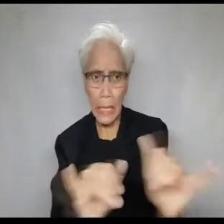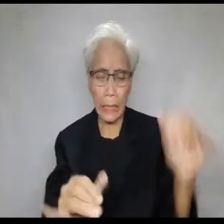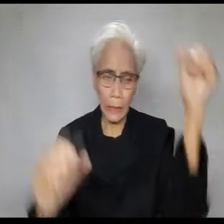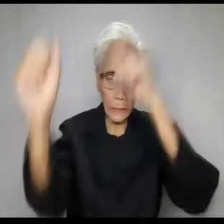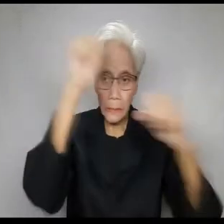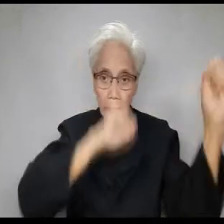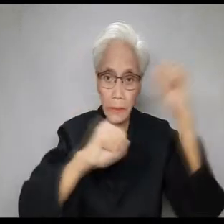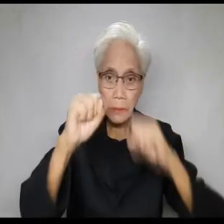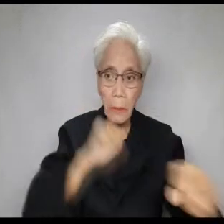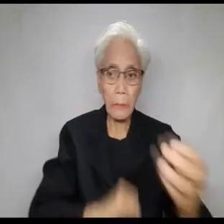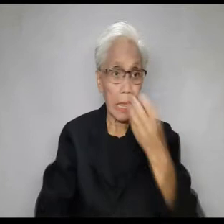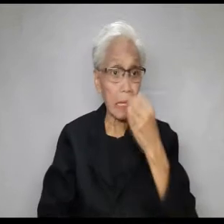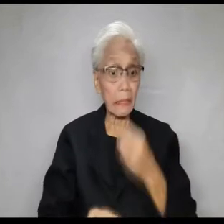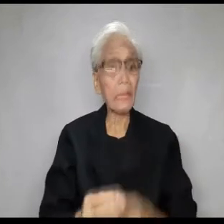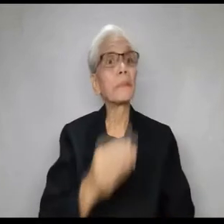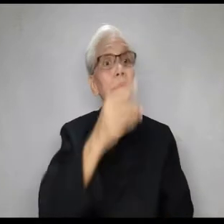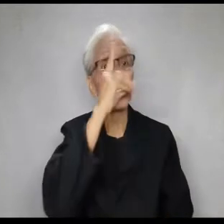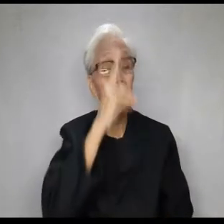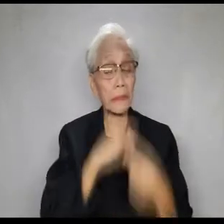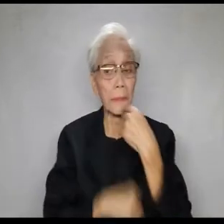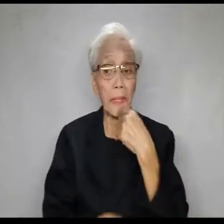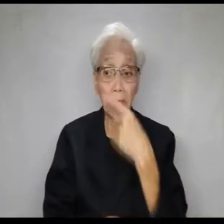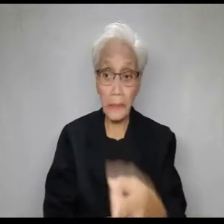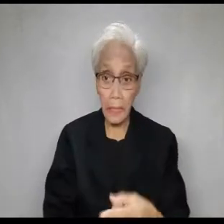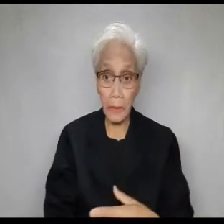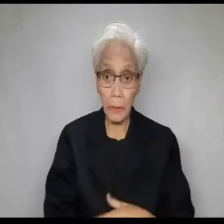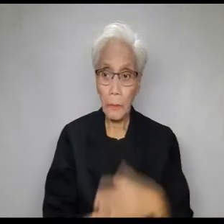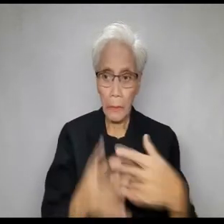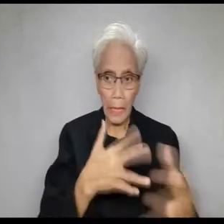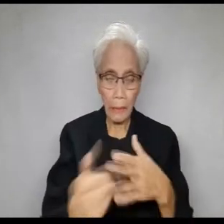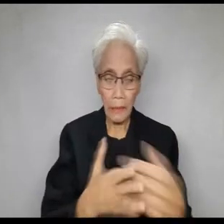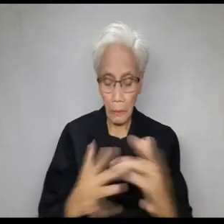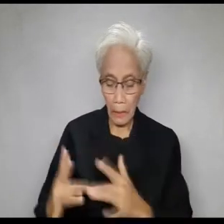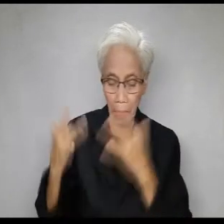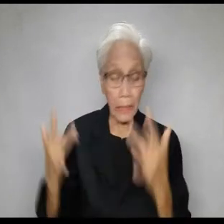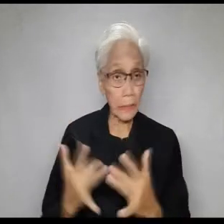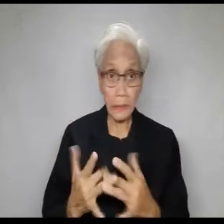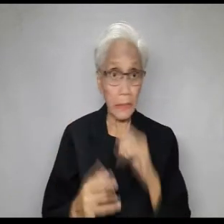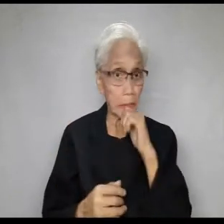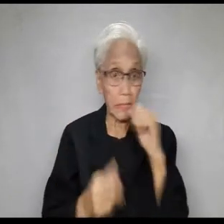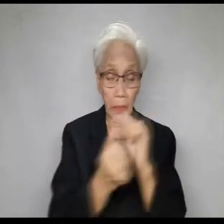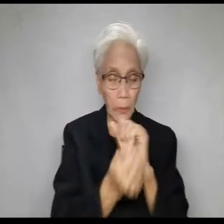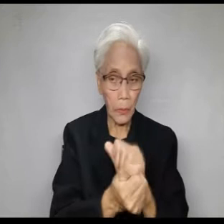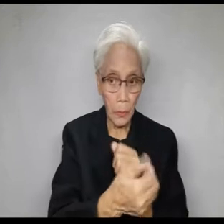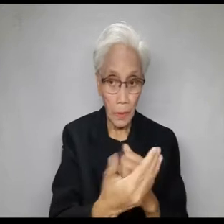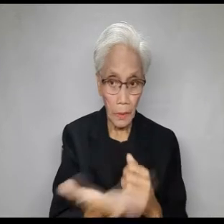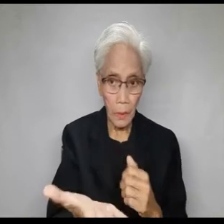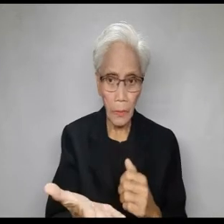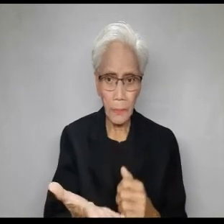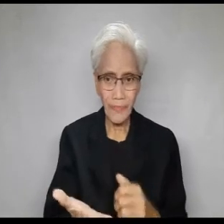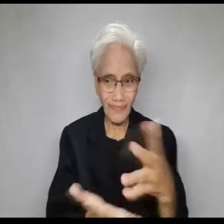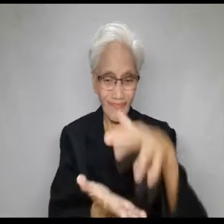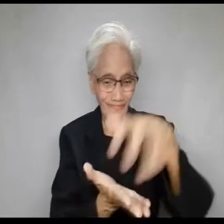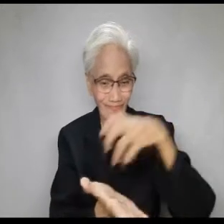is like a storm. Eat and drink, he says to you, though his heart is not with you.